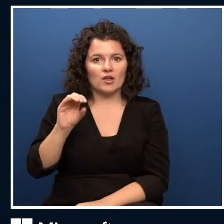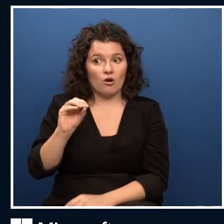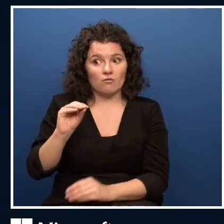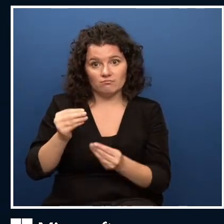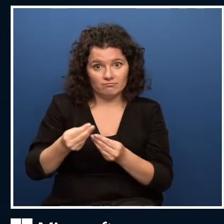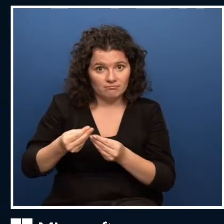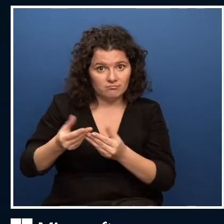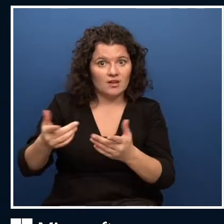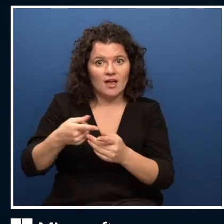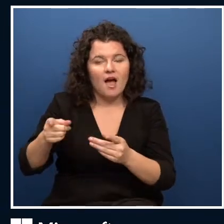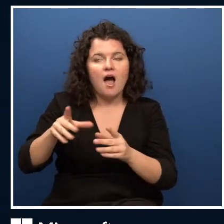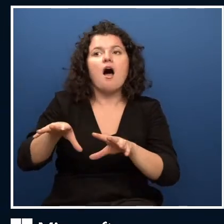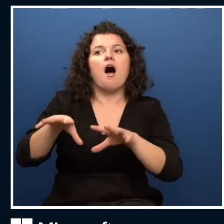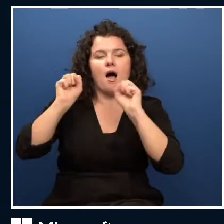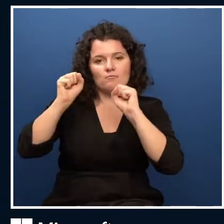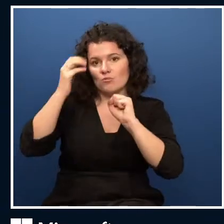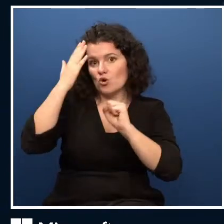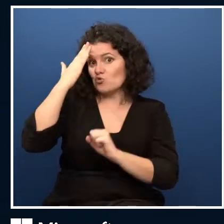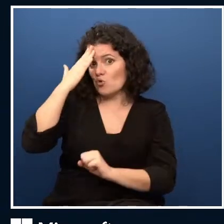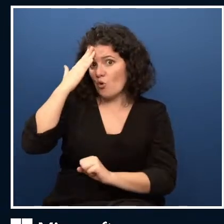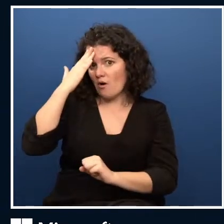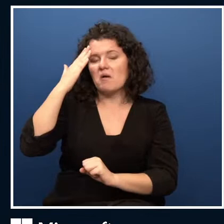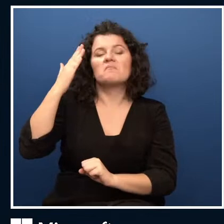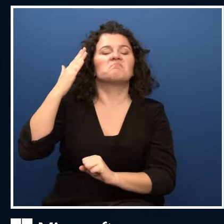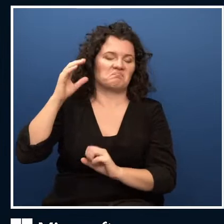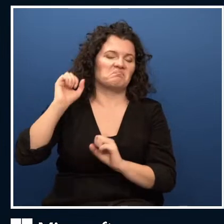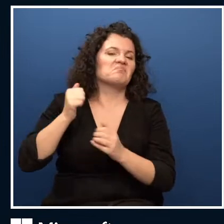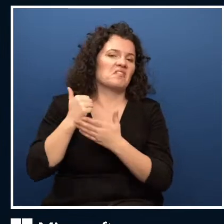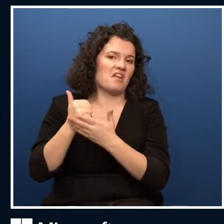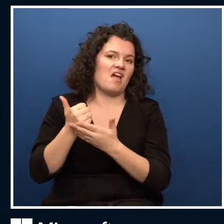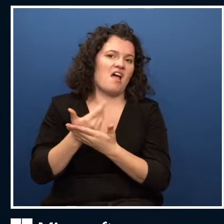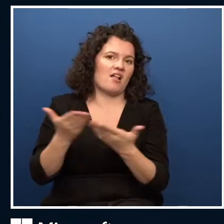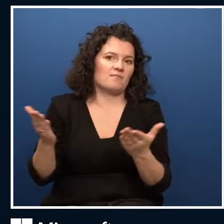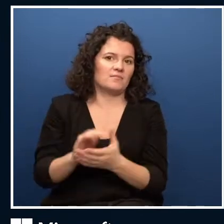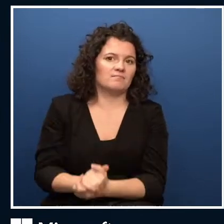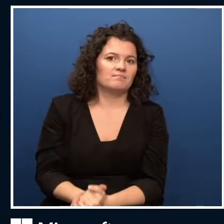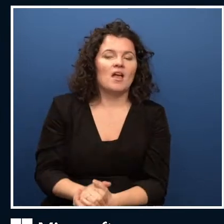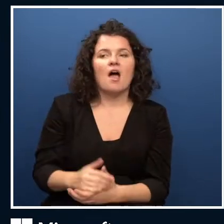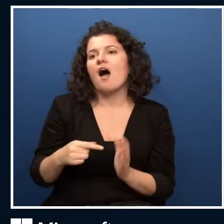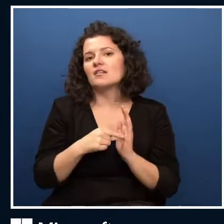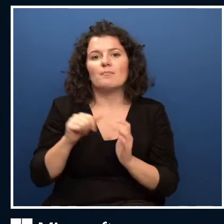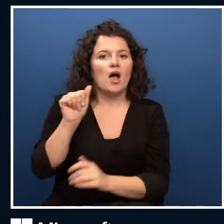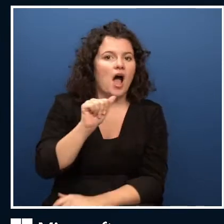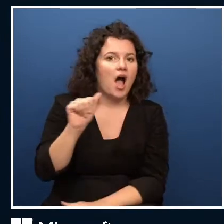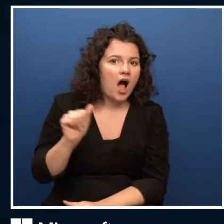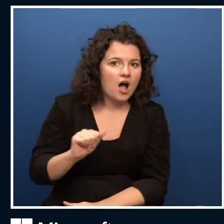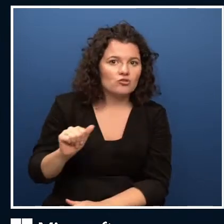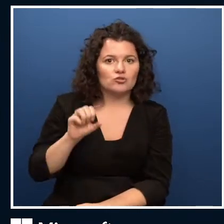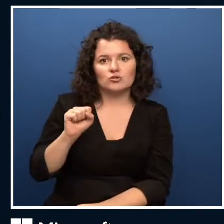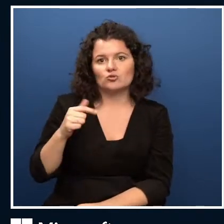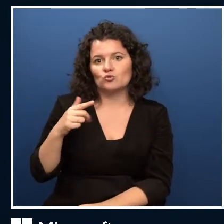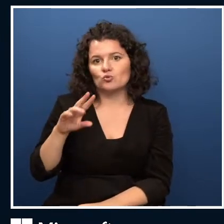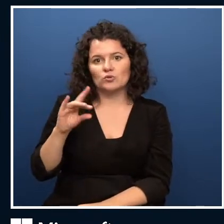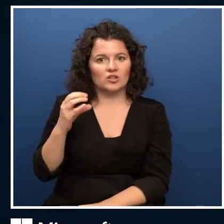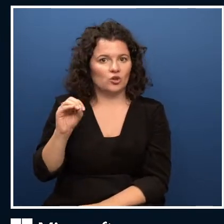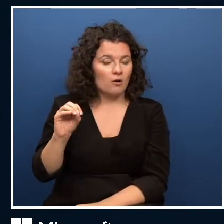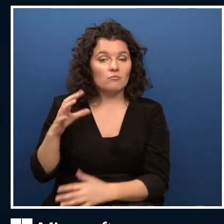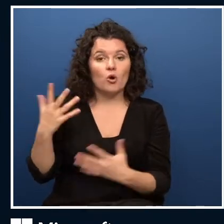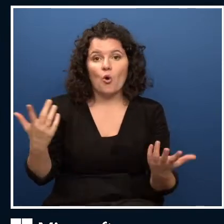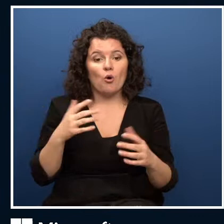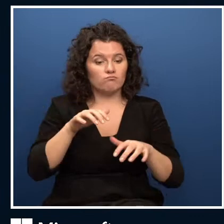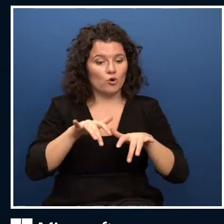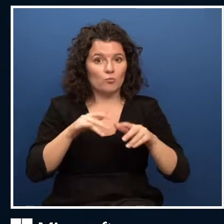have demonstrated mastery of, let's say, Azure ML Studio, or a computer vision project, or a data engineering